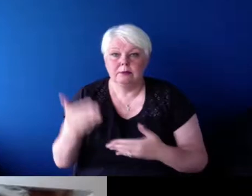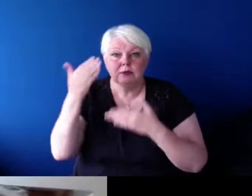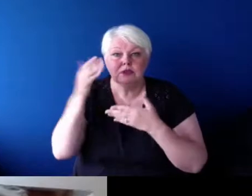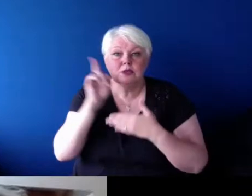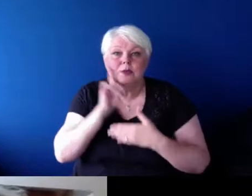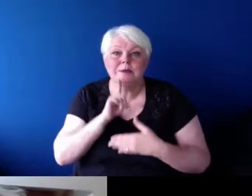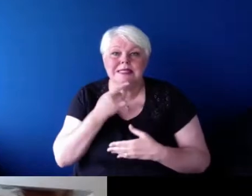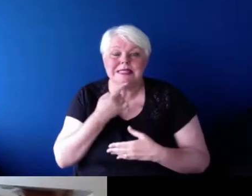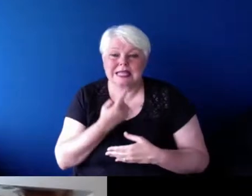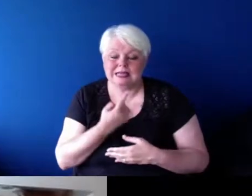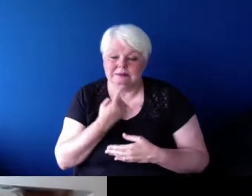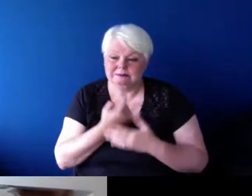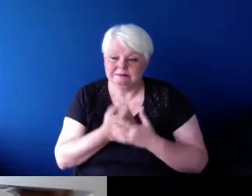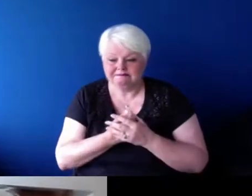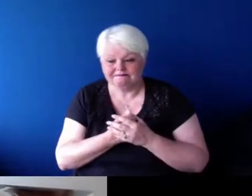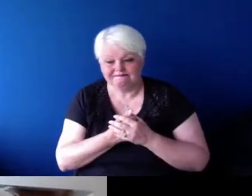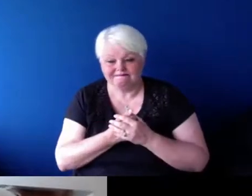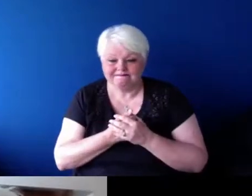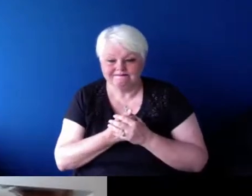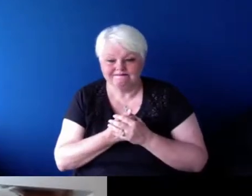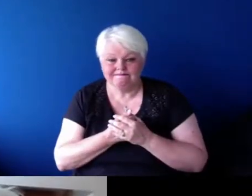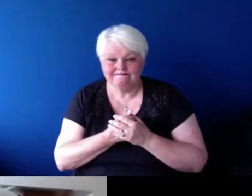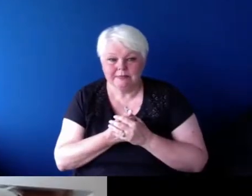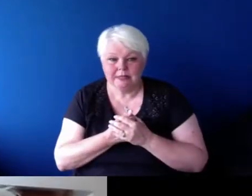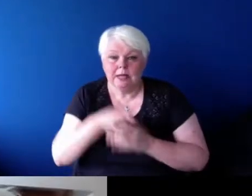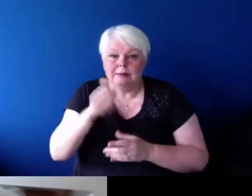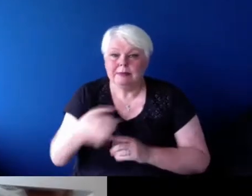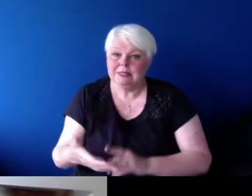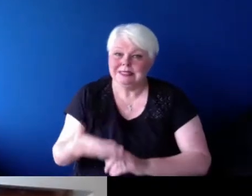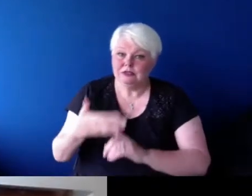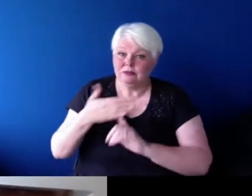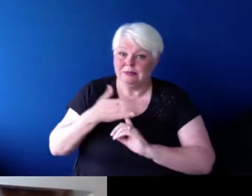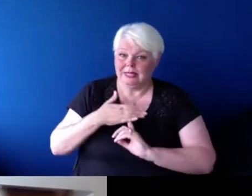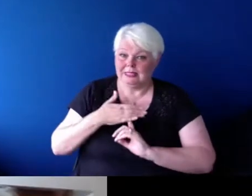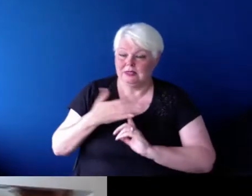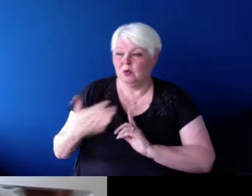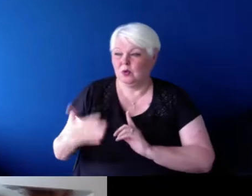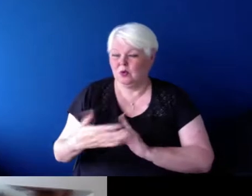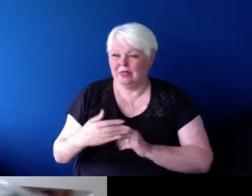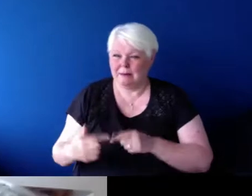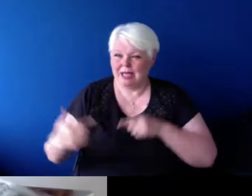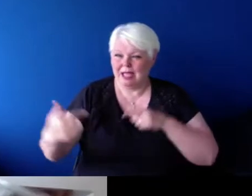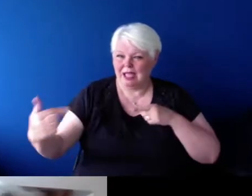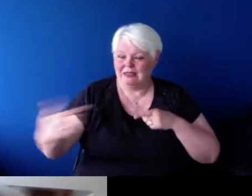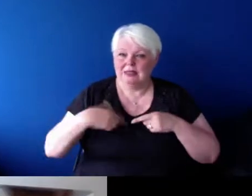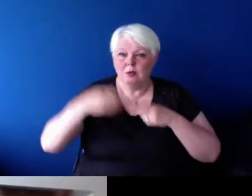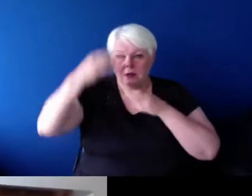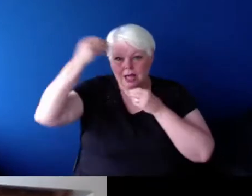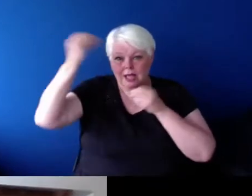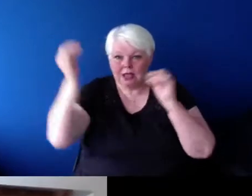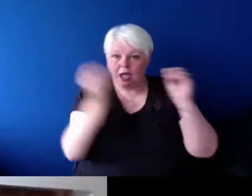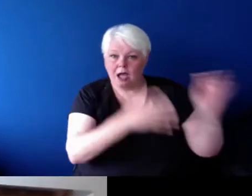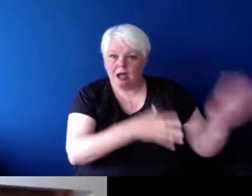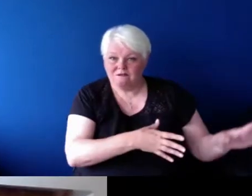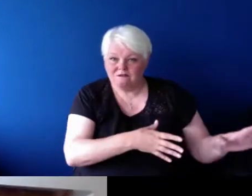people you know are discriminatory towards me on the bus. They want to take off my hijab. They, you know,